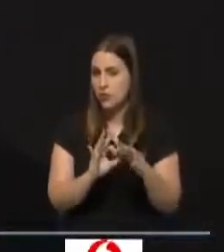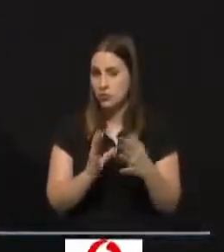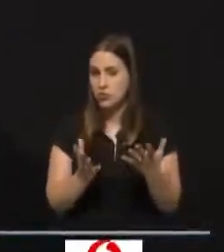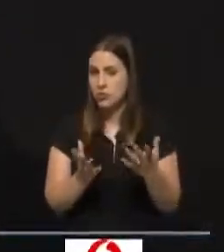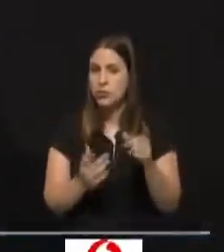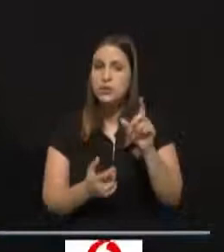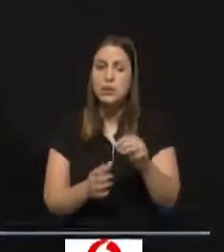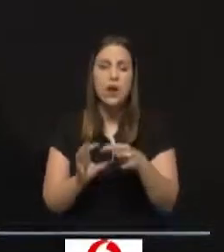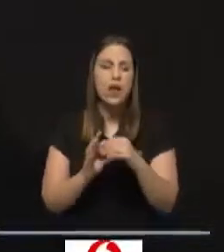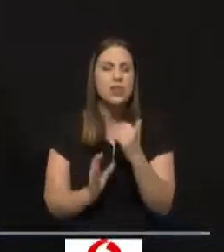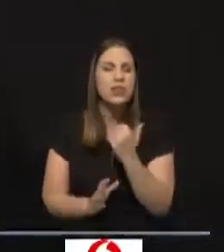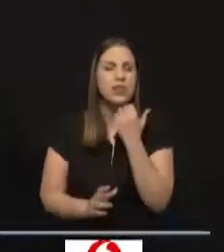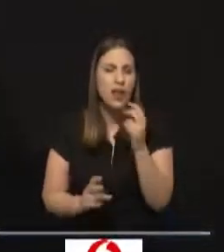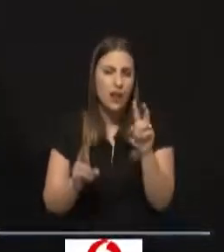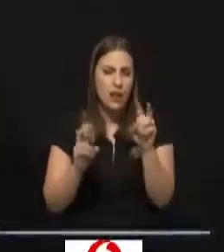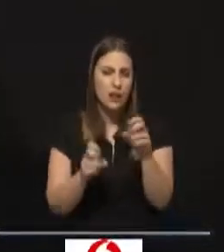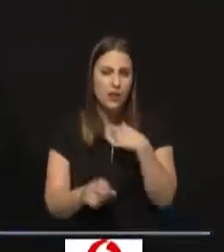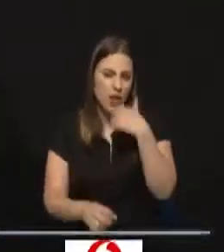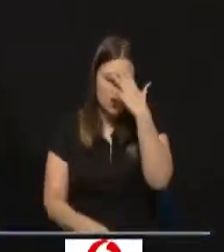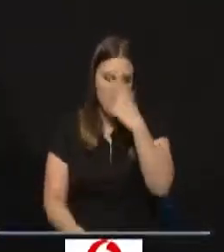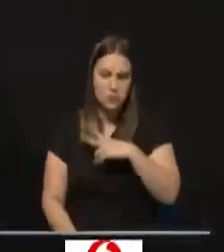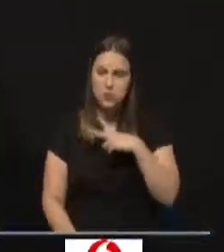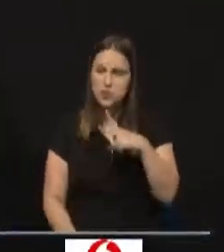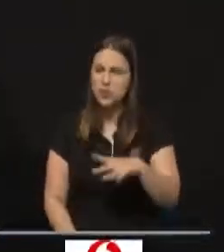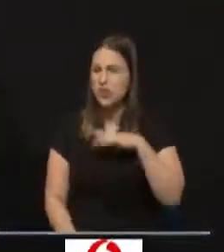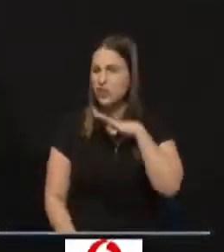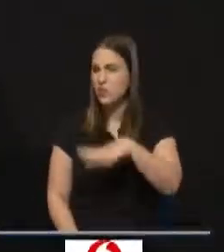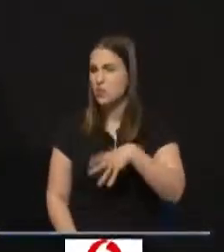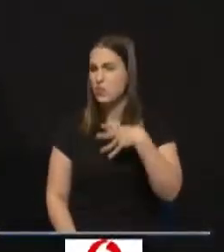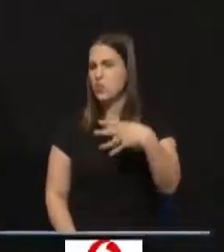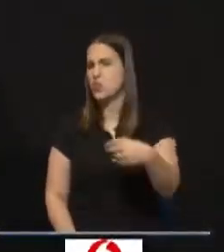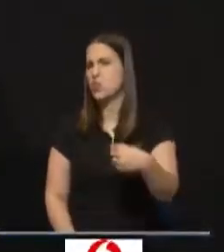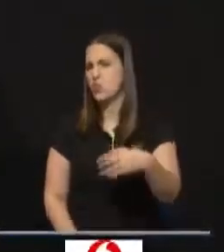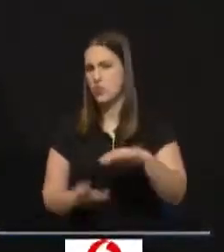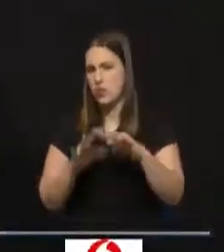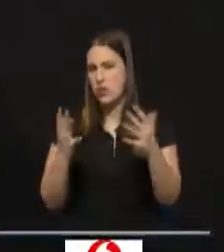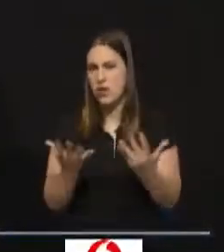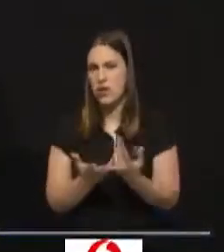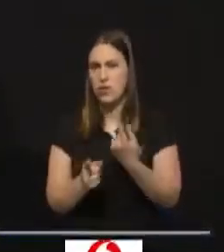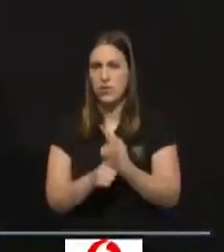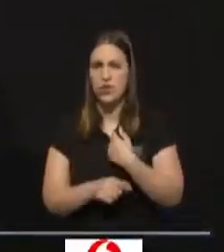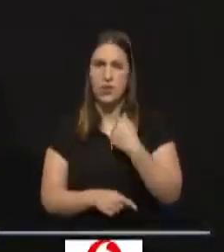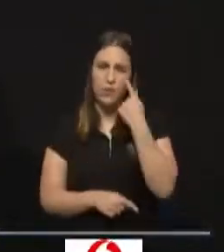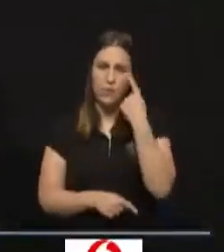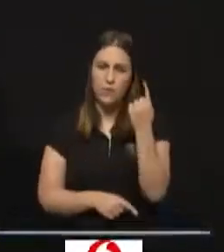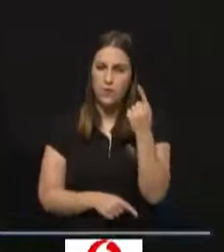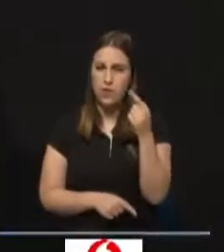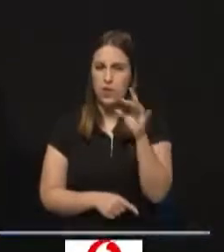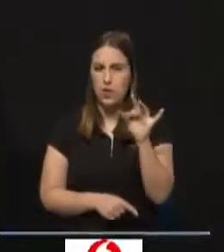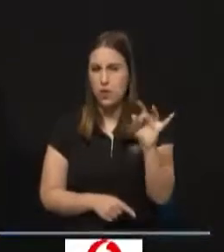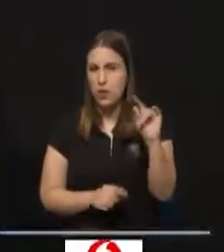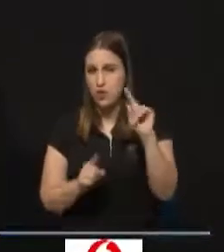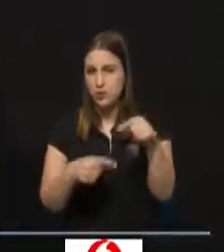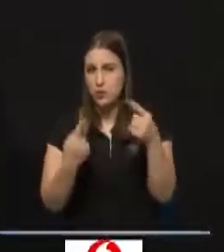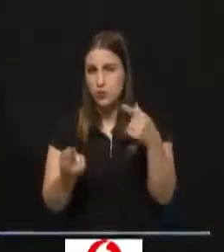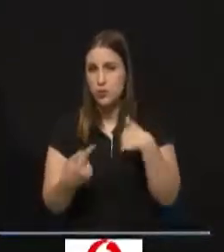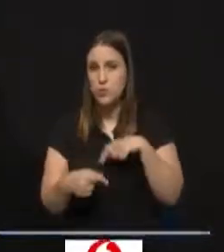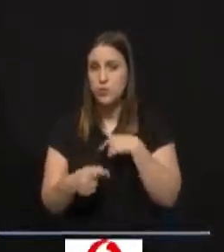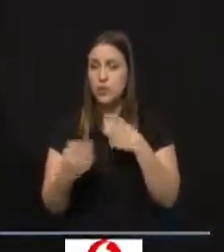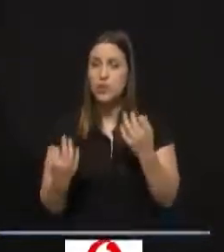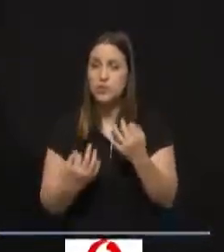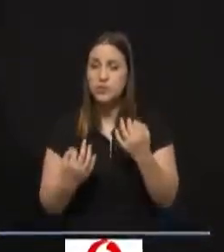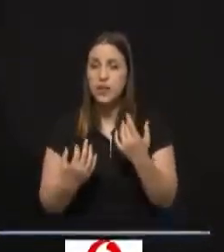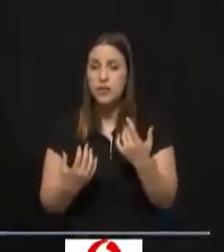evolve technologically in terms of the talent. And I think the Portugal and the world globally, because I live this in other